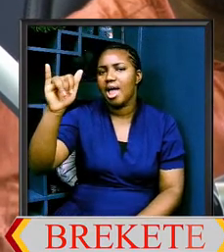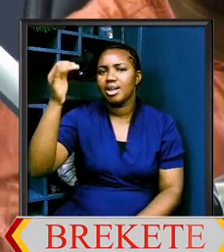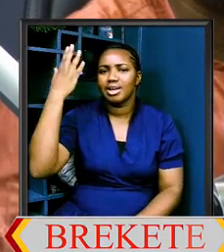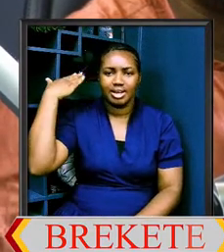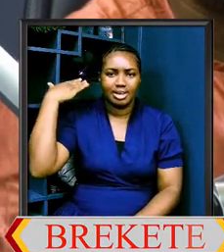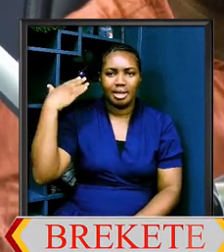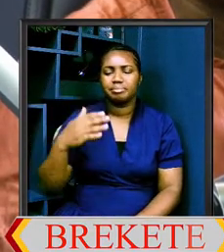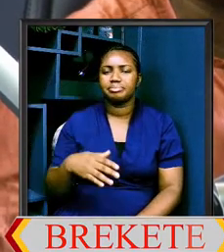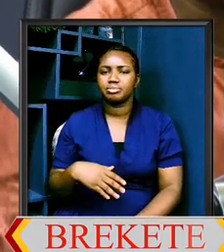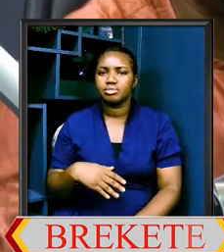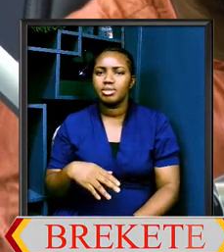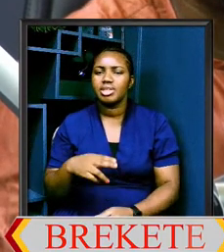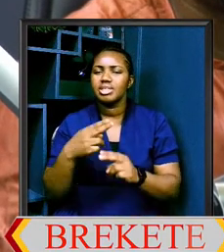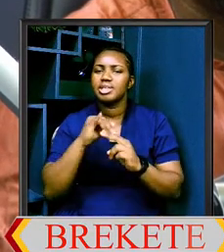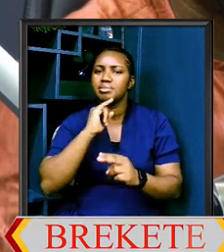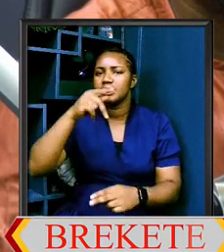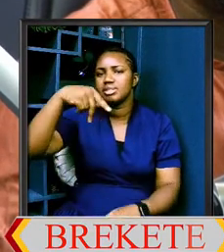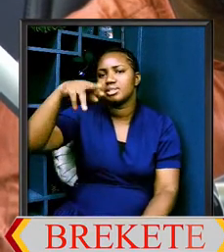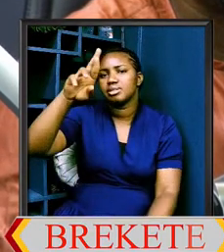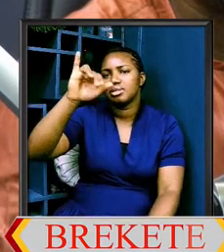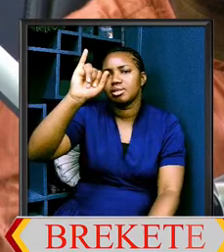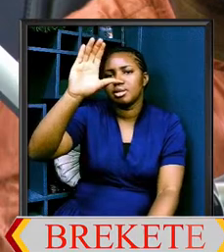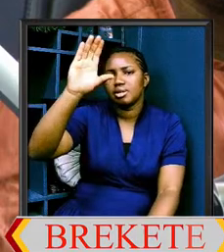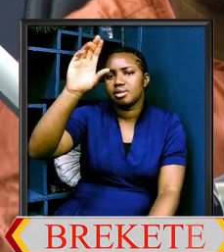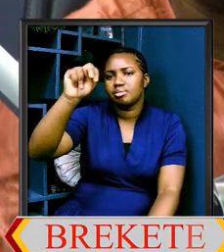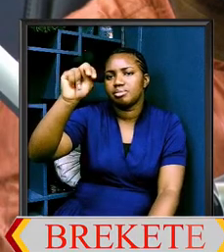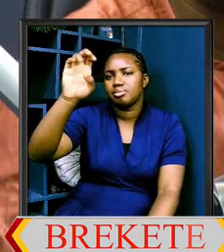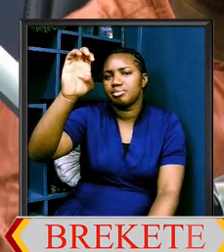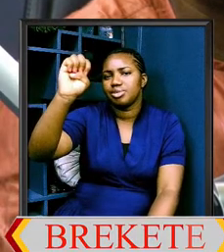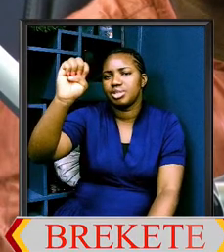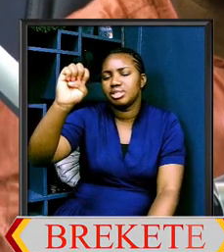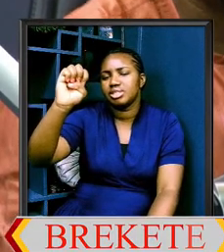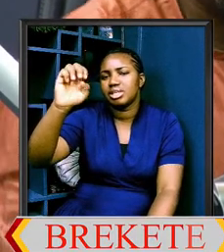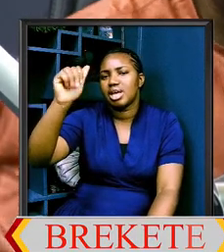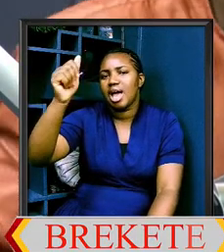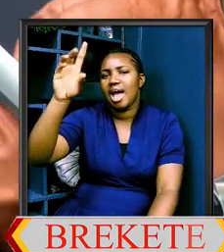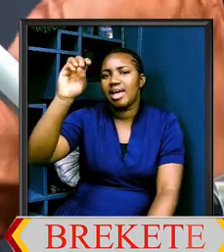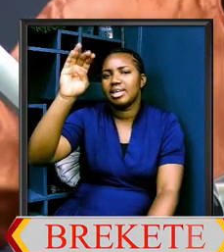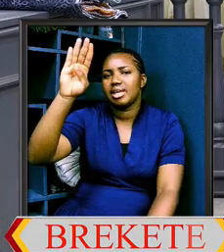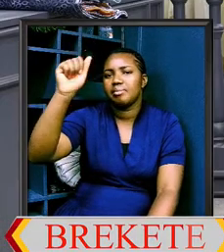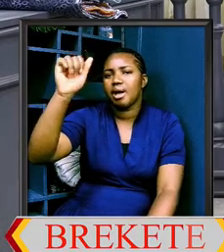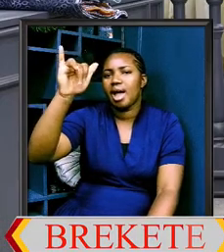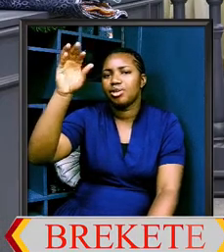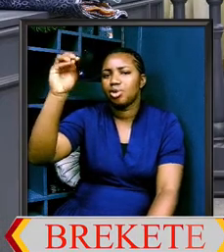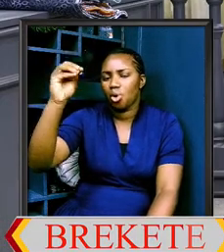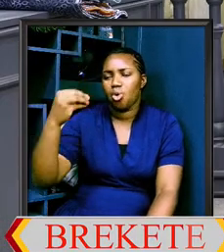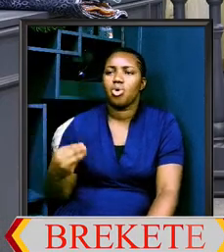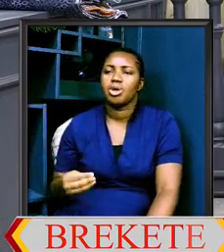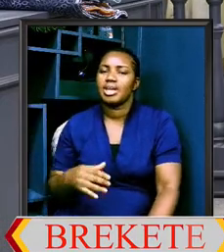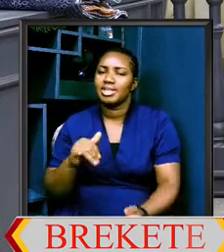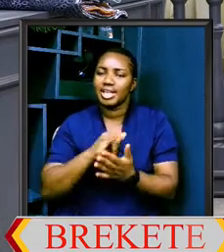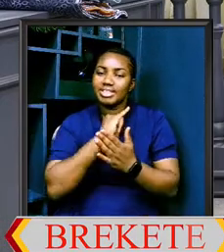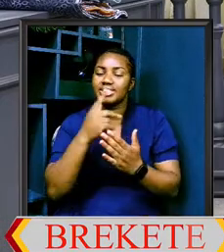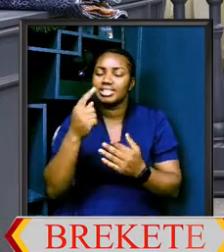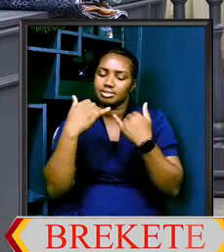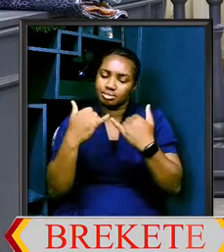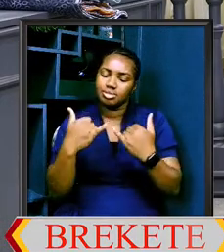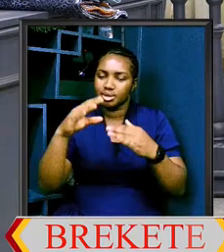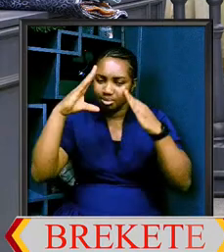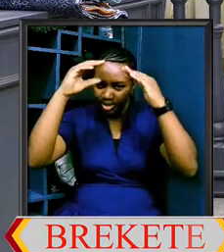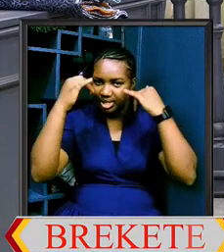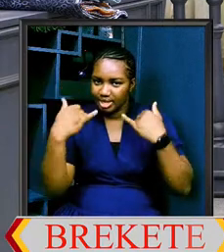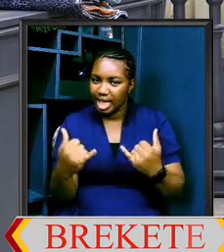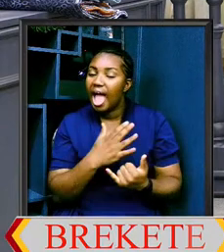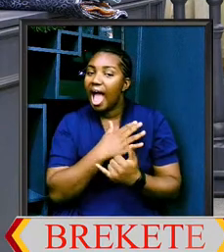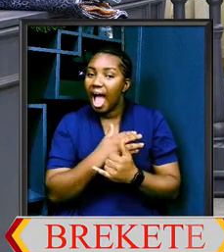Adebayo Samson Akpelogu. Prince. Adebayo Samsidin Akpelogu. Okay, now I'm be the present president now. Yes, sir. And I'm